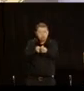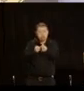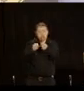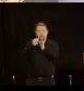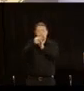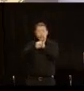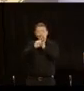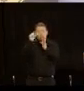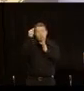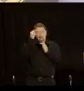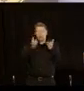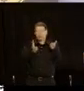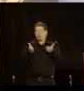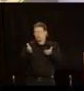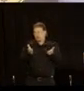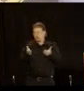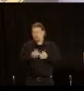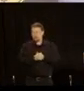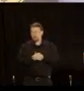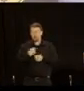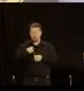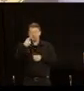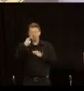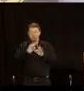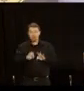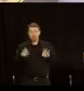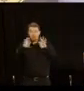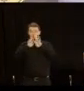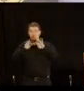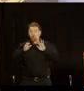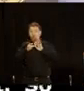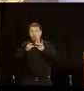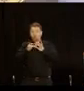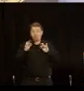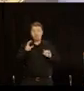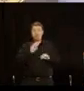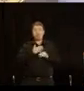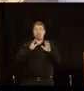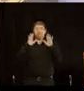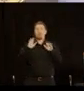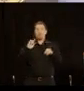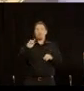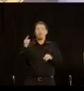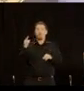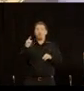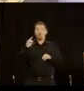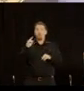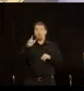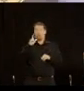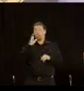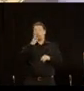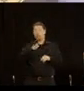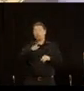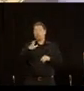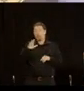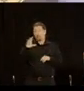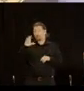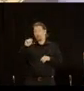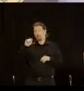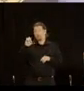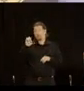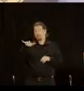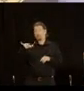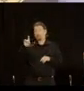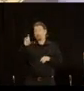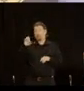And so for us, I think it's important to highlight the work that our great First Lady, Casey DeSantis, has been doing in her First to the Nation